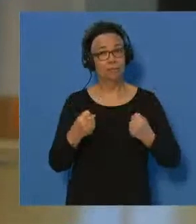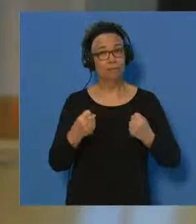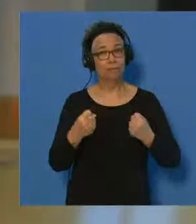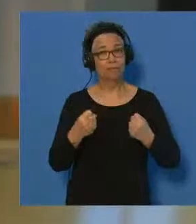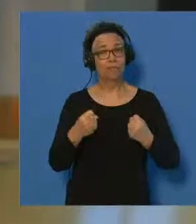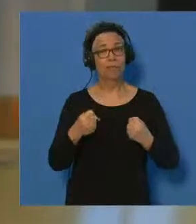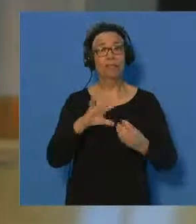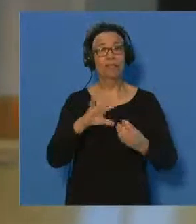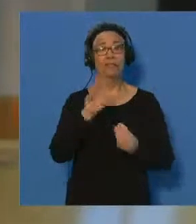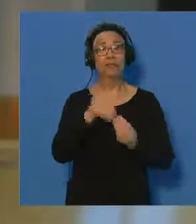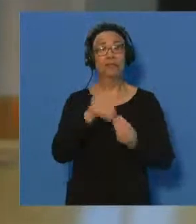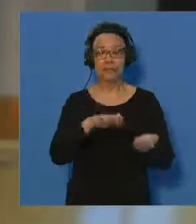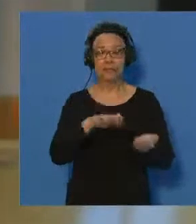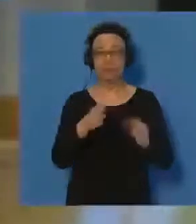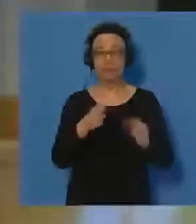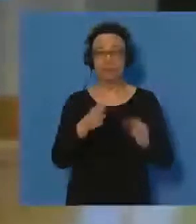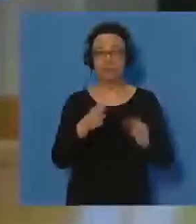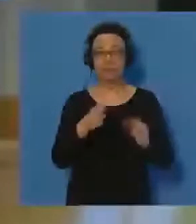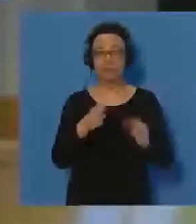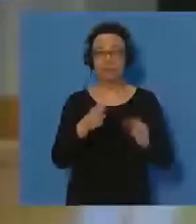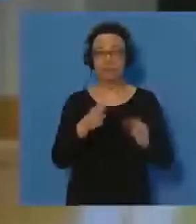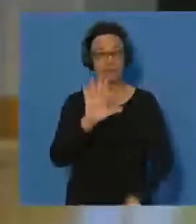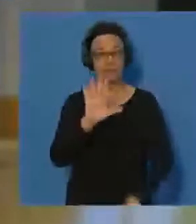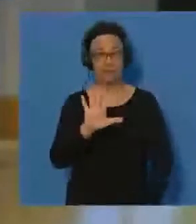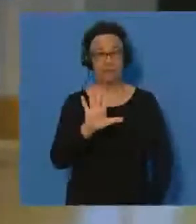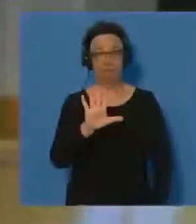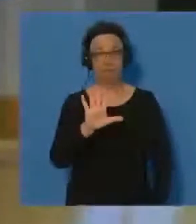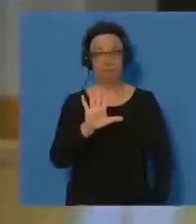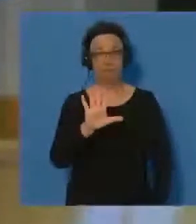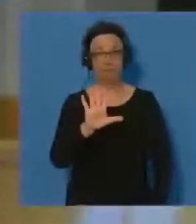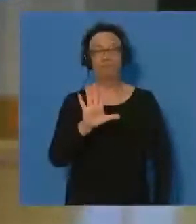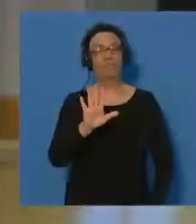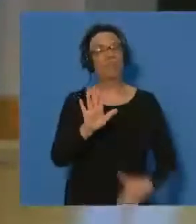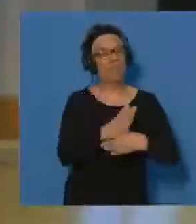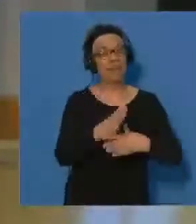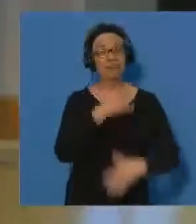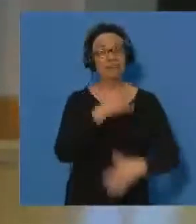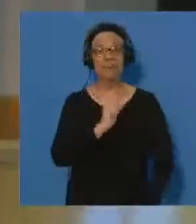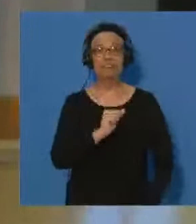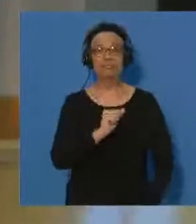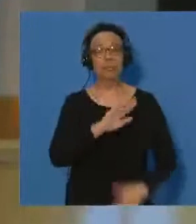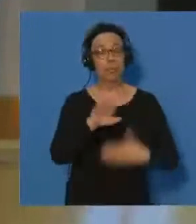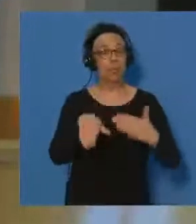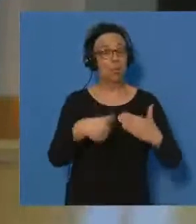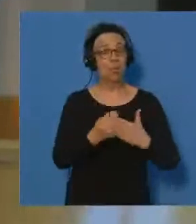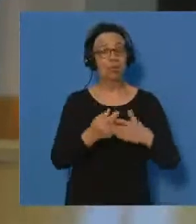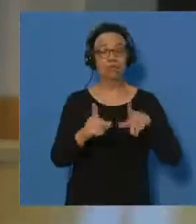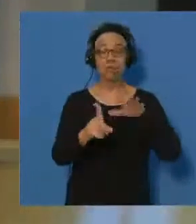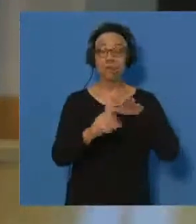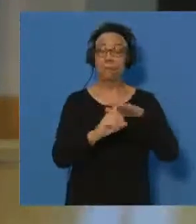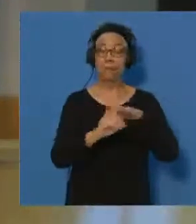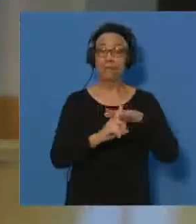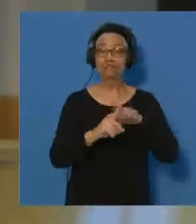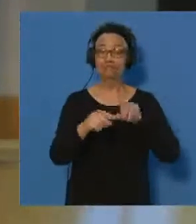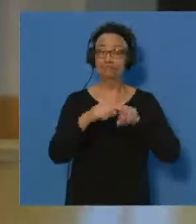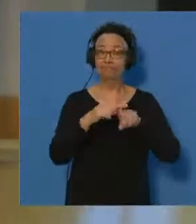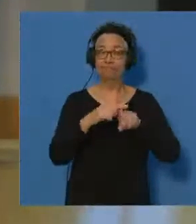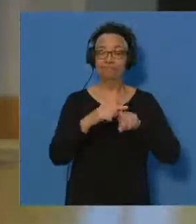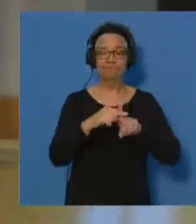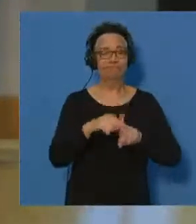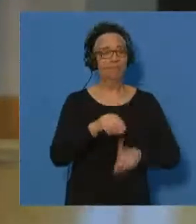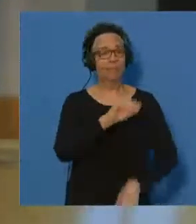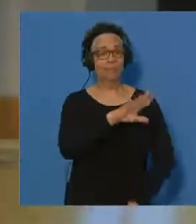and the total deceased remains at 5. The average age of all of our confirmed positive cases is